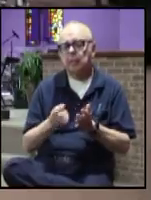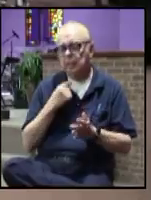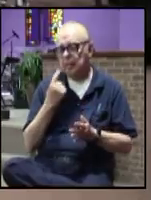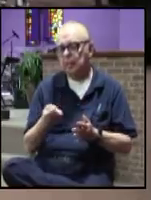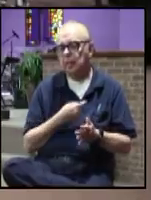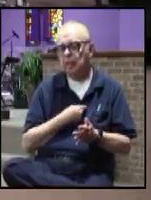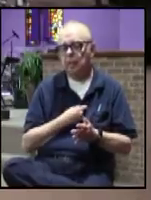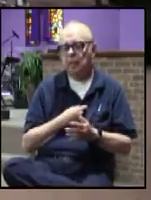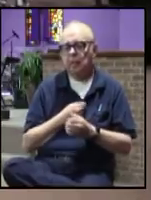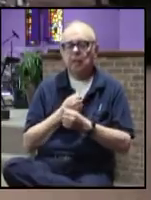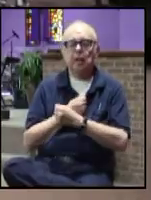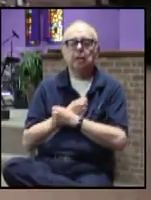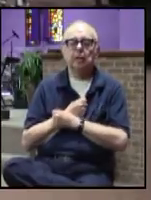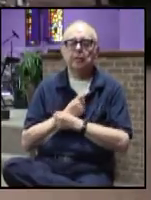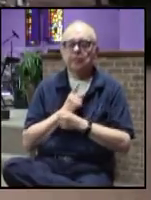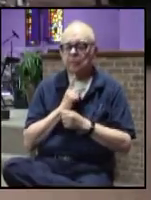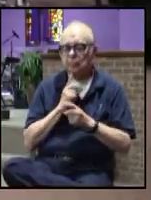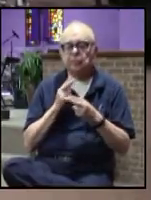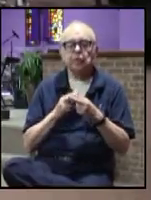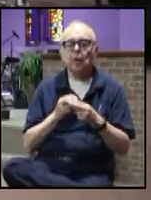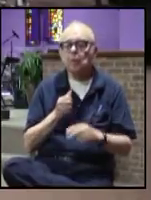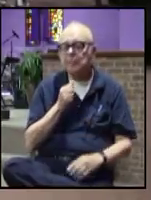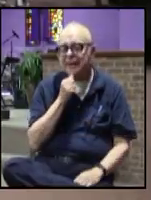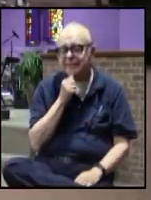Bible says that love is patient.